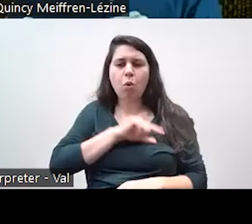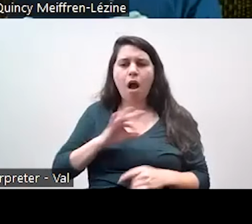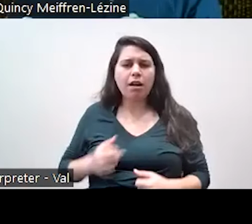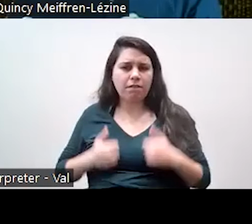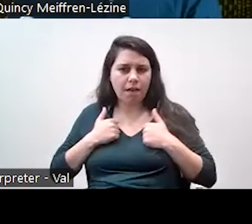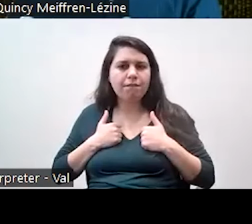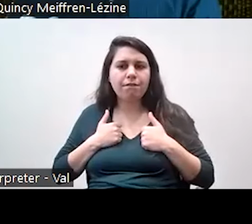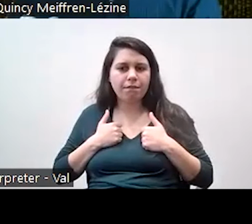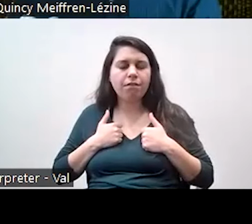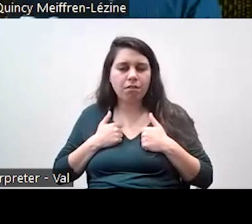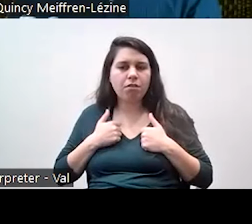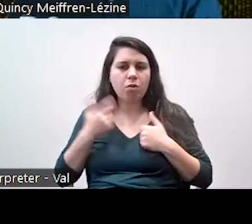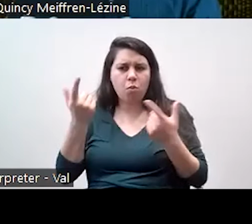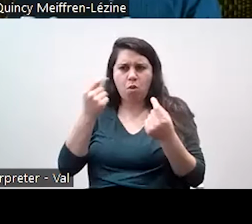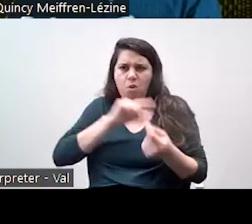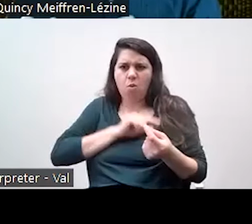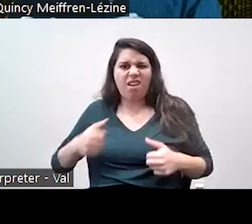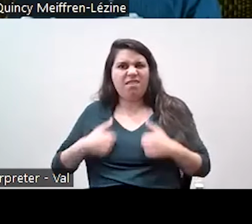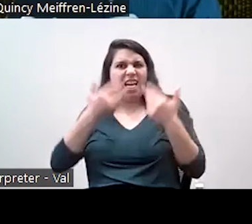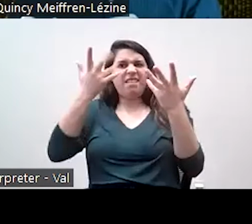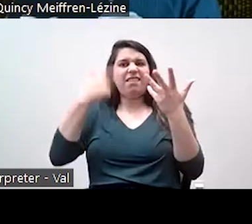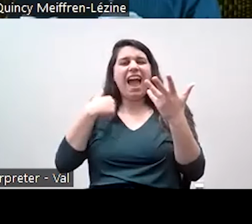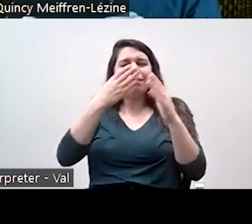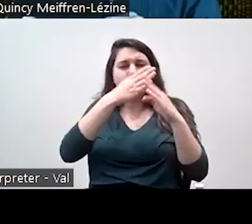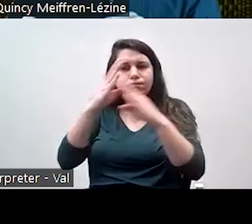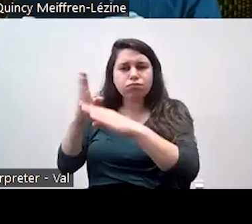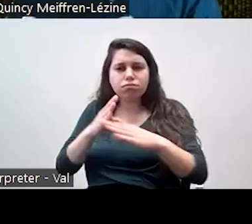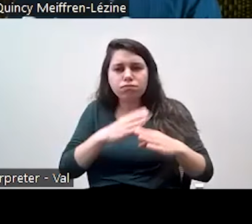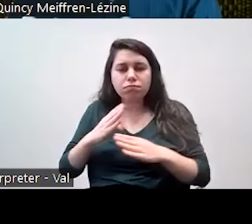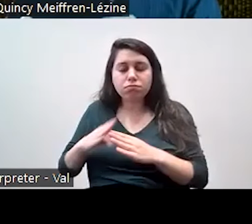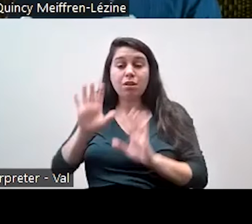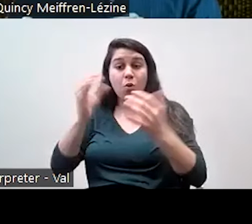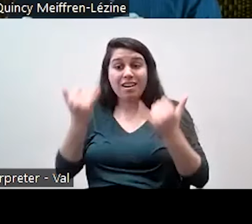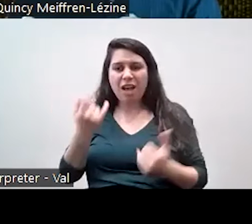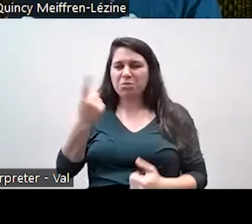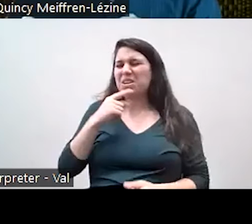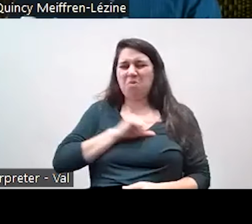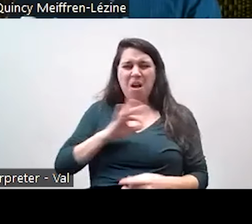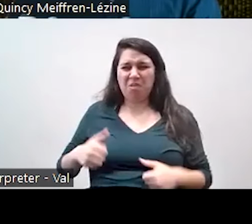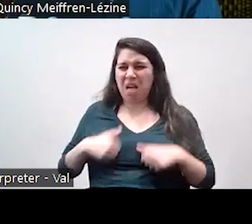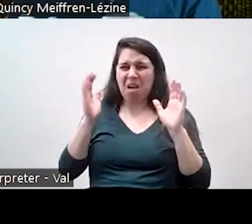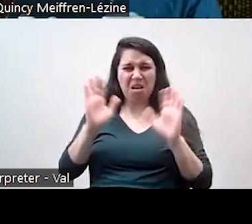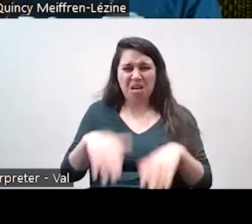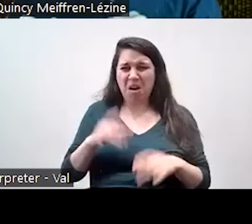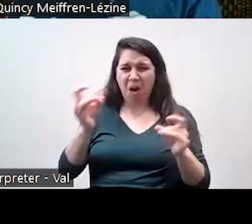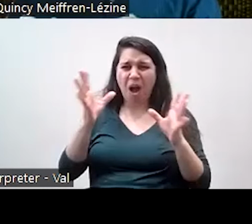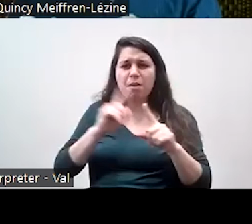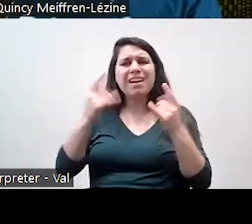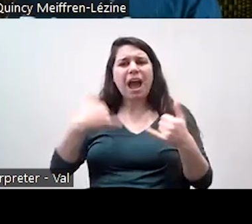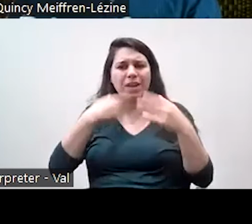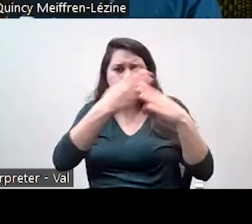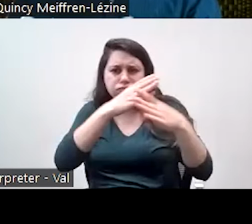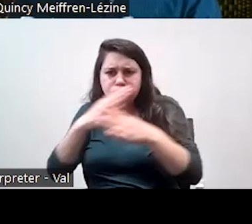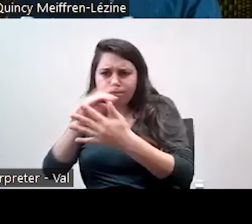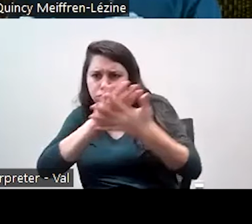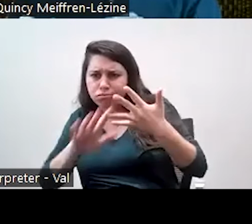And thus somebody can see that there are some aspects of their life that are doing really well, even if there are some